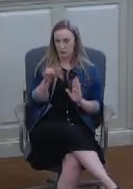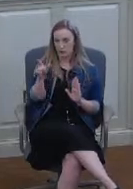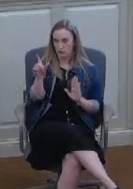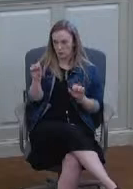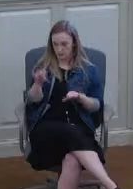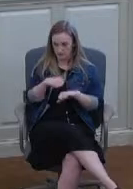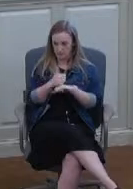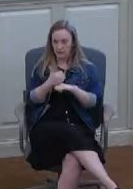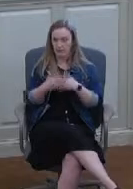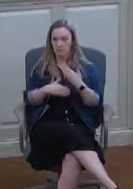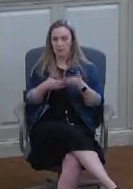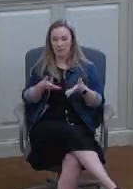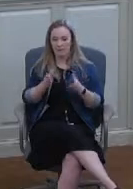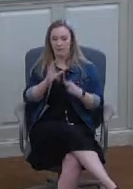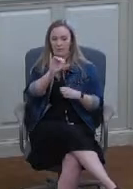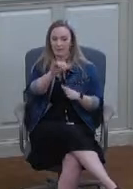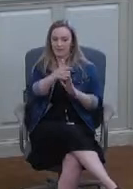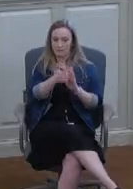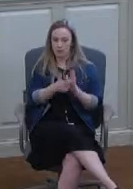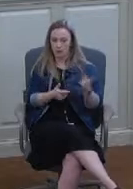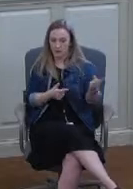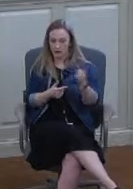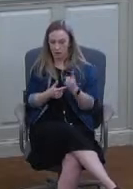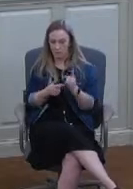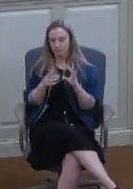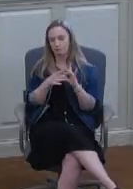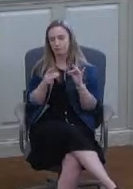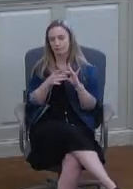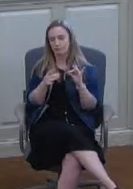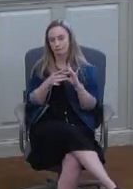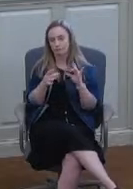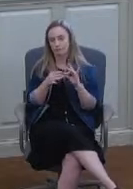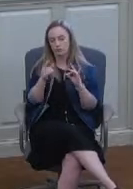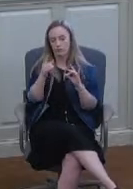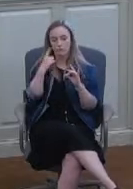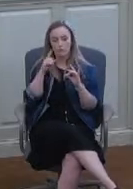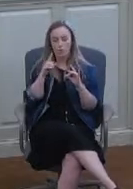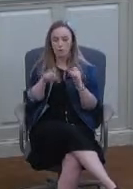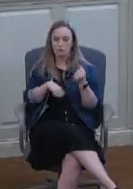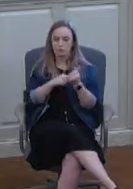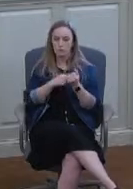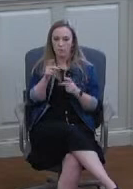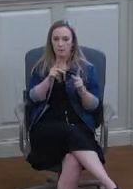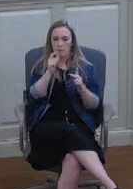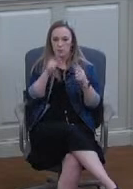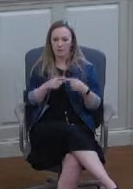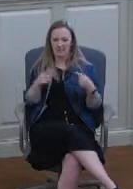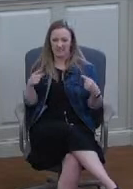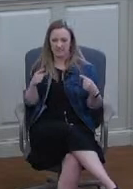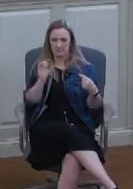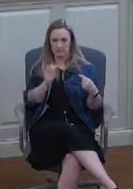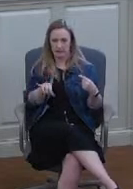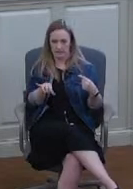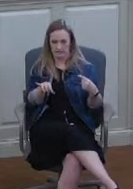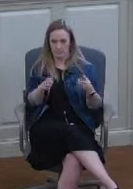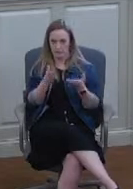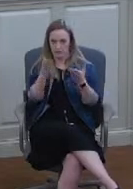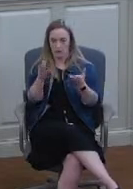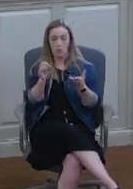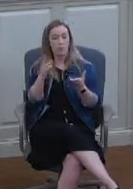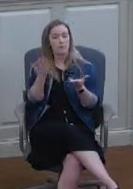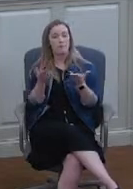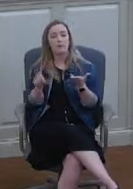that would allow that attorney to come in and speak for those in opposition. Or there may be other individuals who want to speak, and perhaps you'd